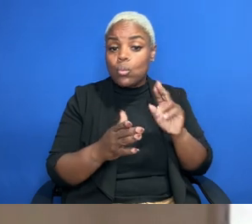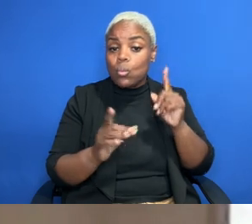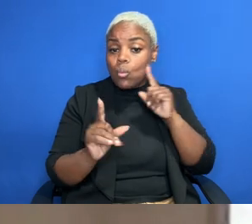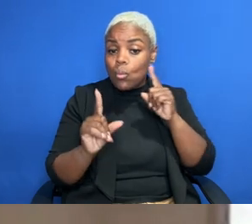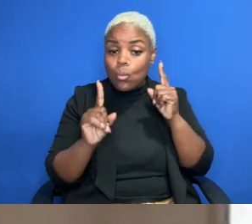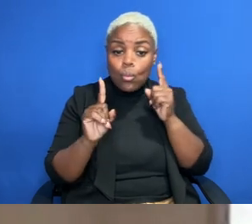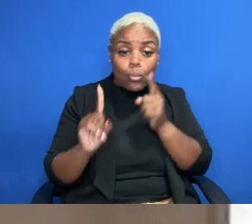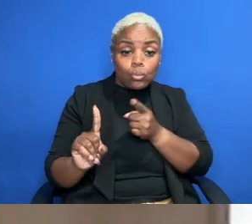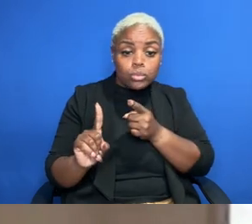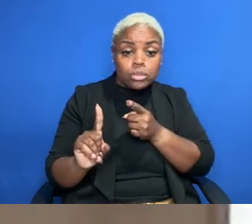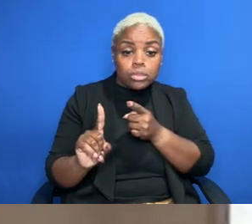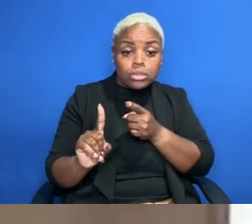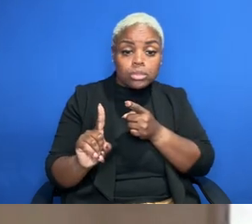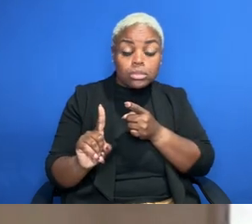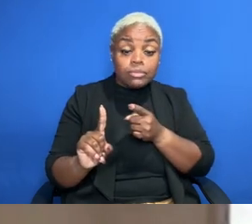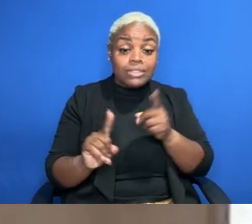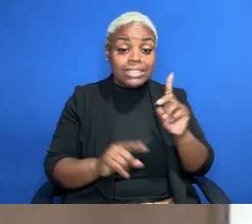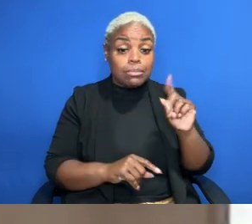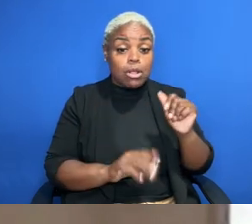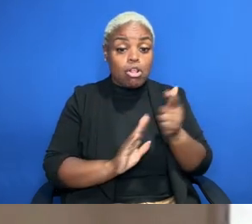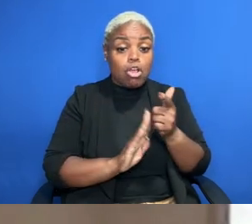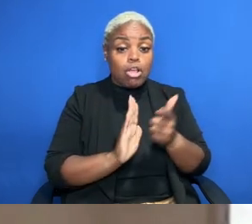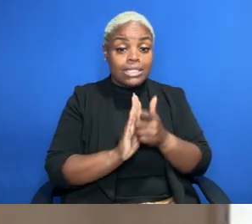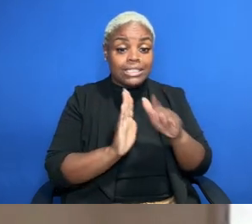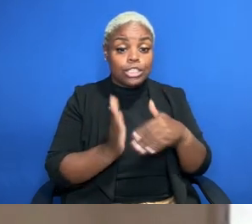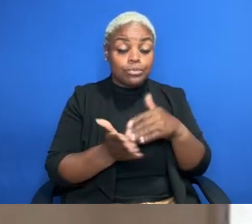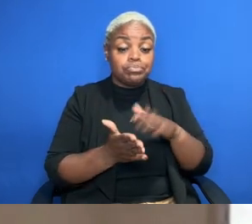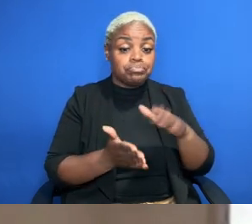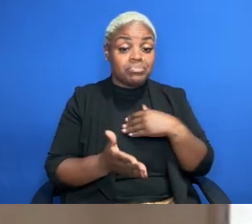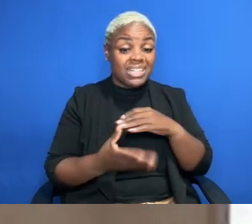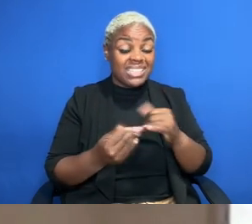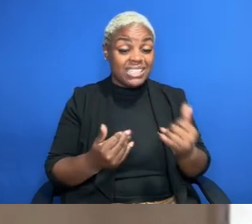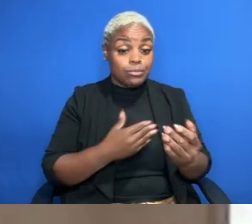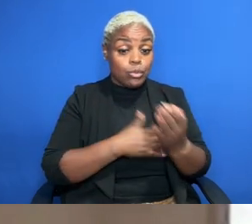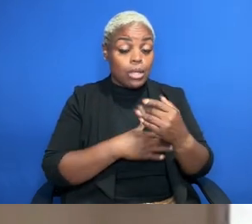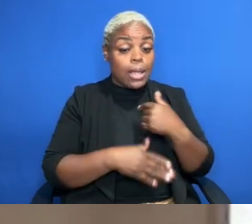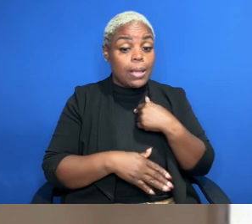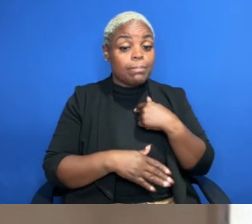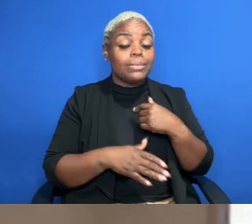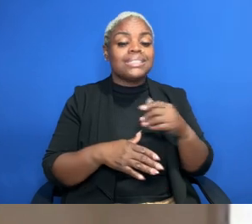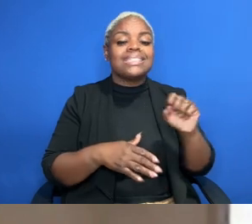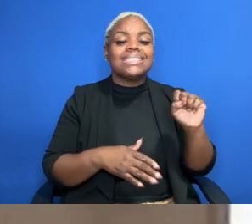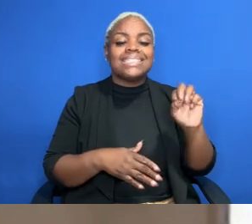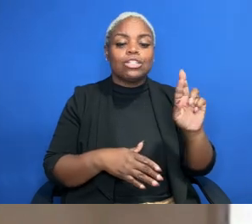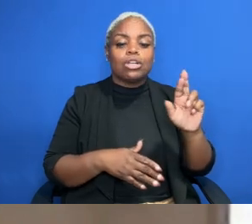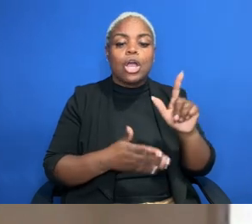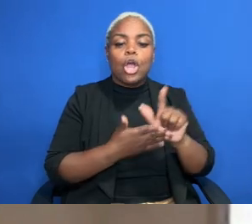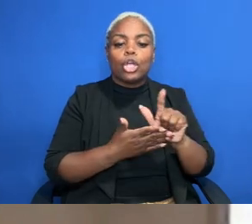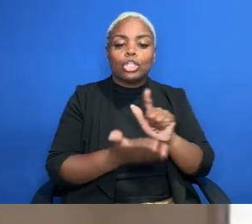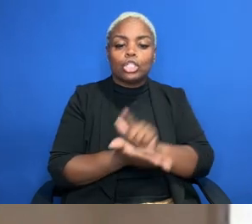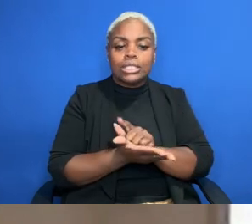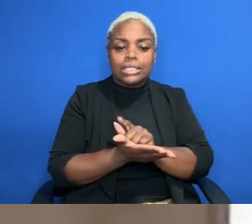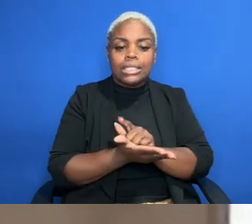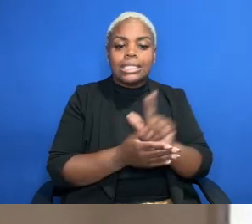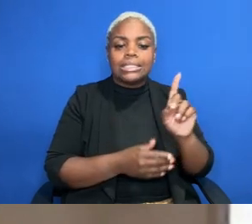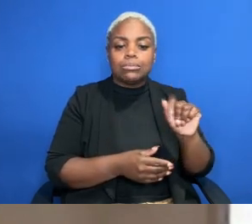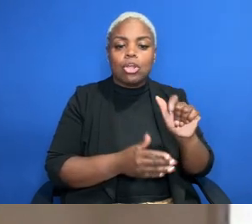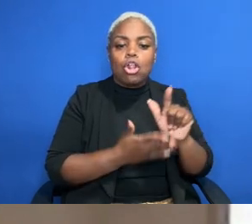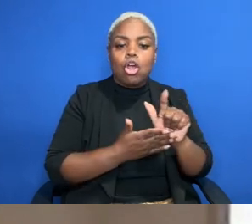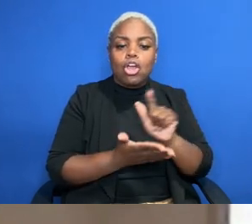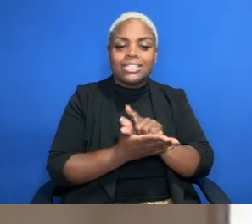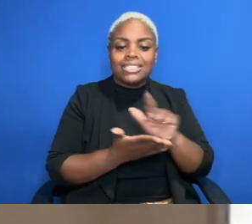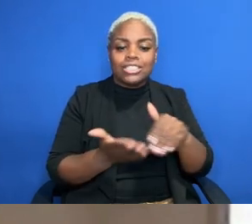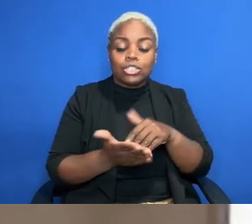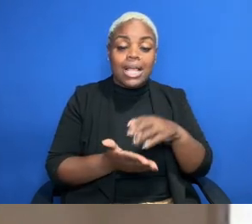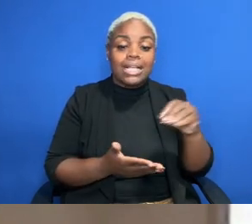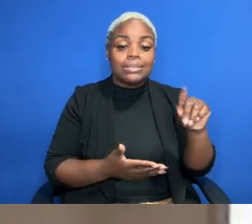few recommendations or goals of the Disability Law Center. So, as I said this morning, I'm a senior attorney at the